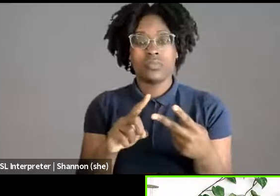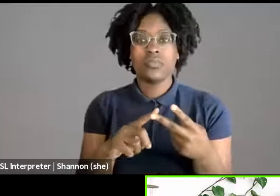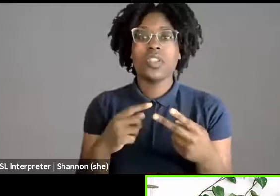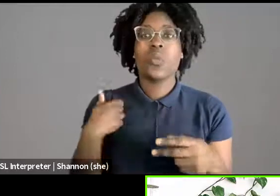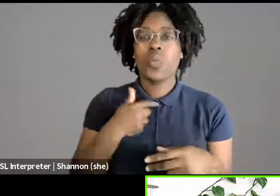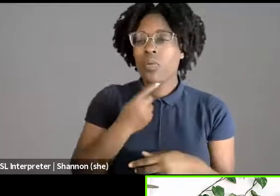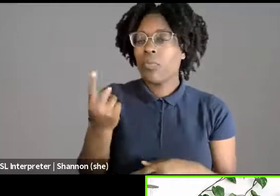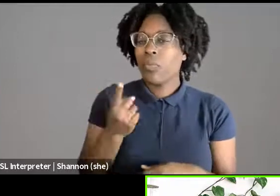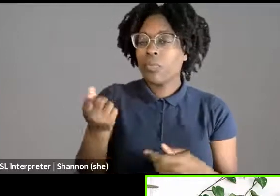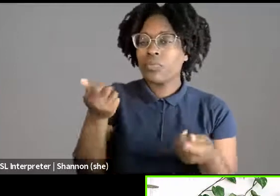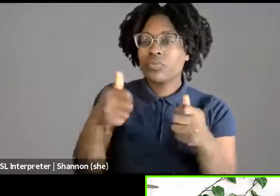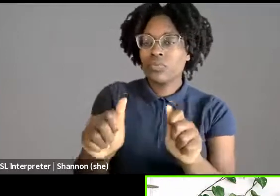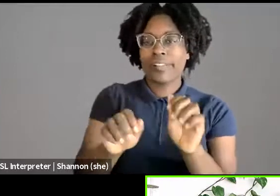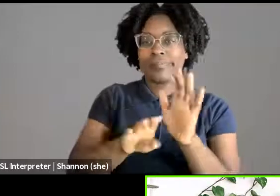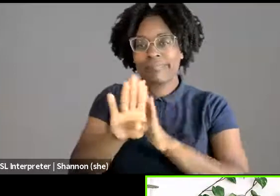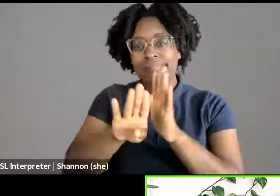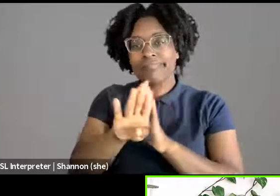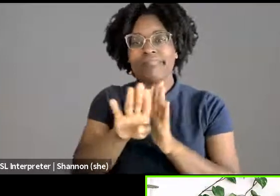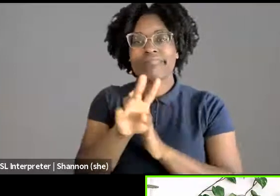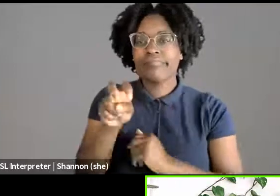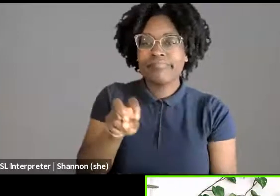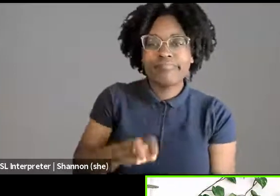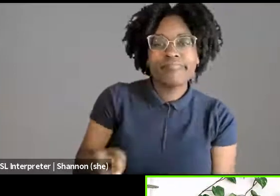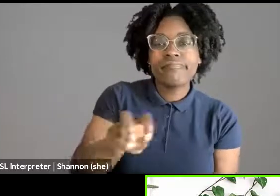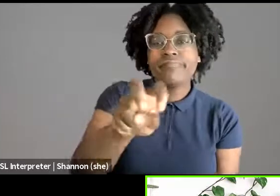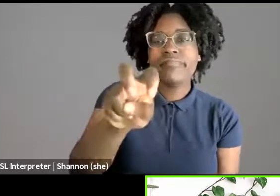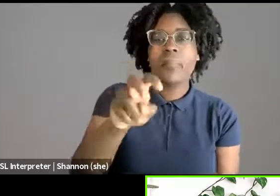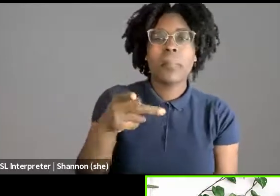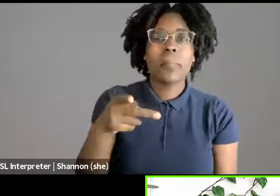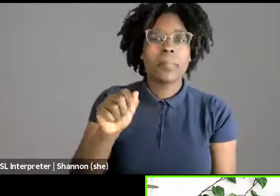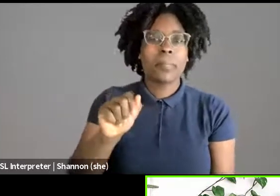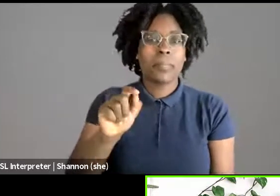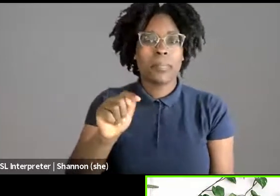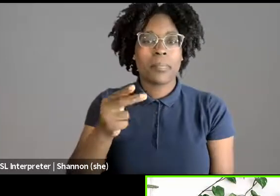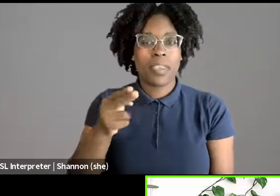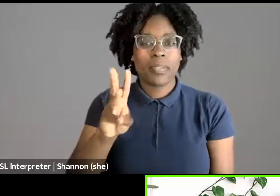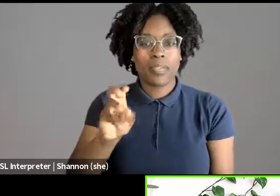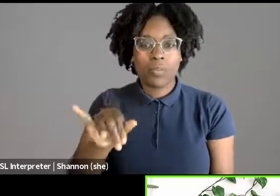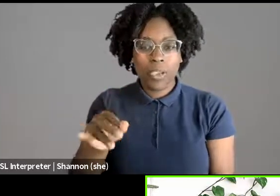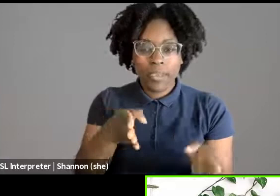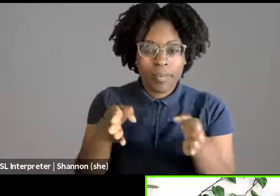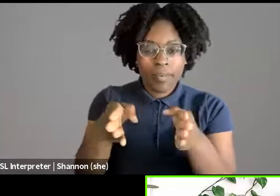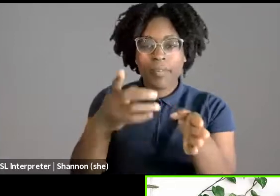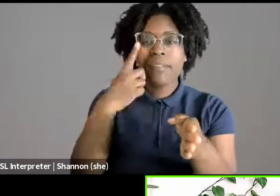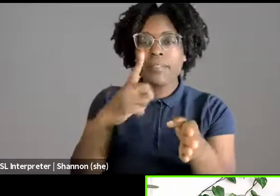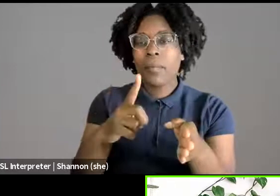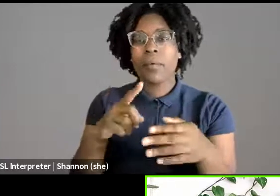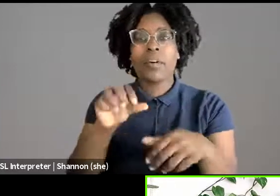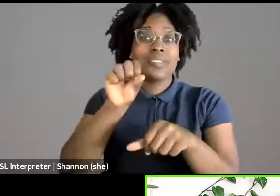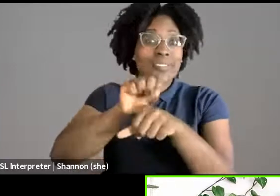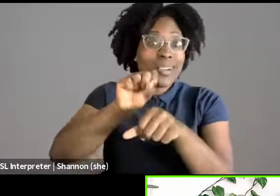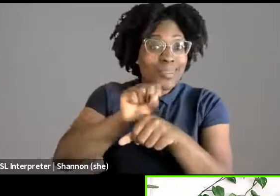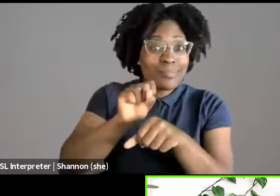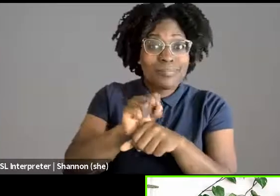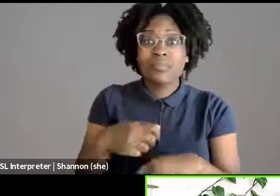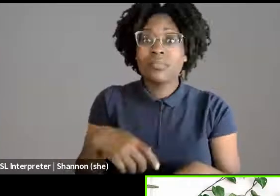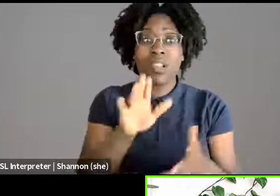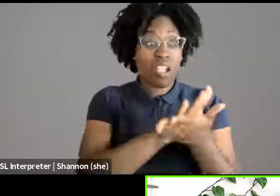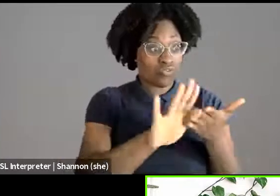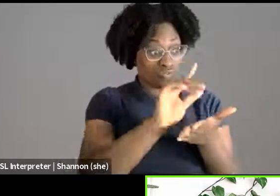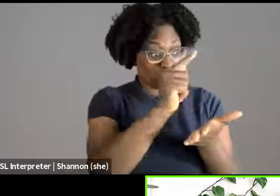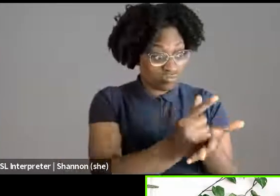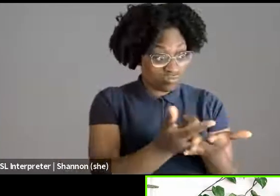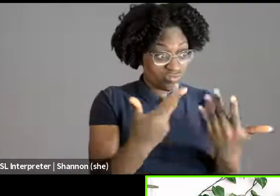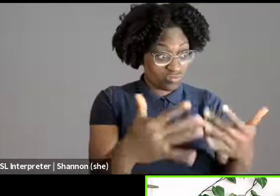opportunities, internships, work experience, apprenticeships, et cetera. So please do reach out